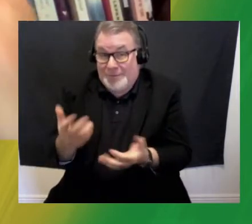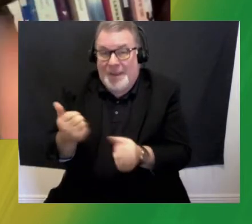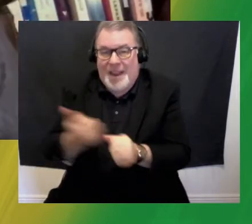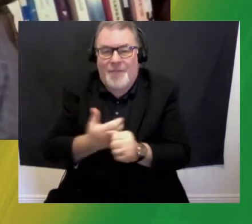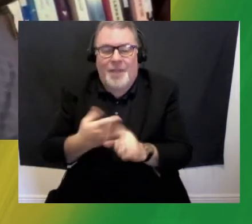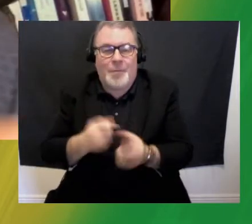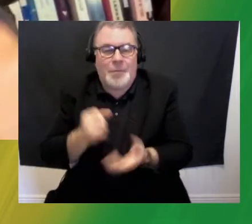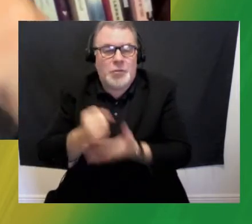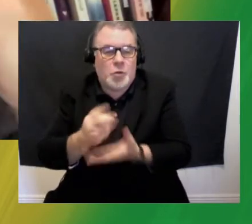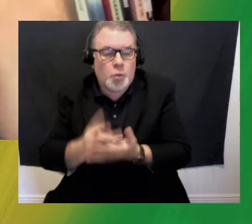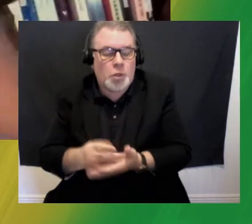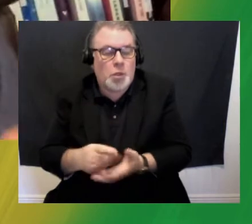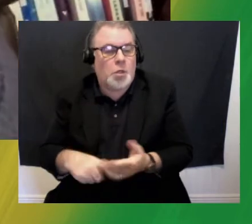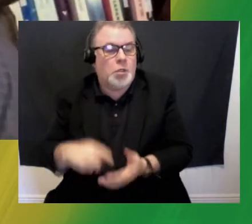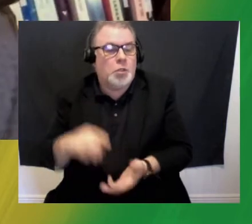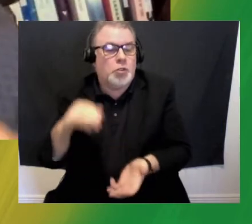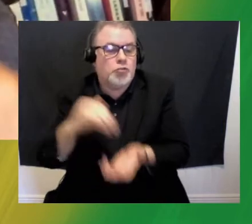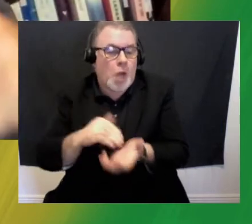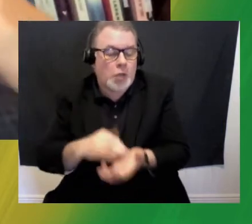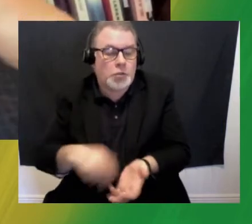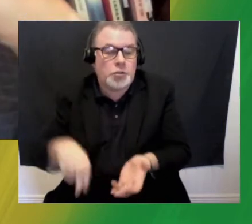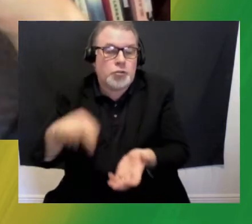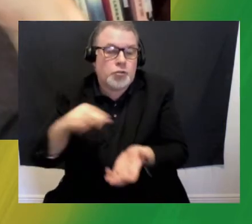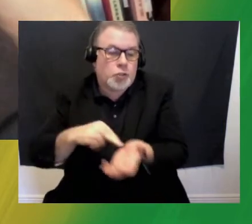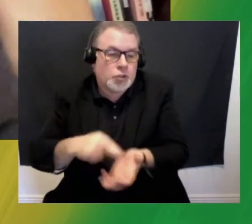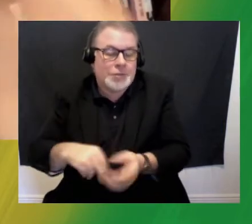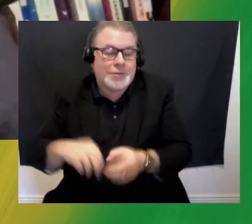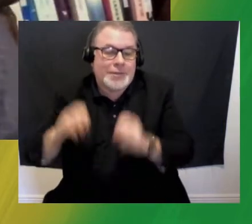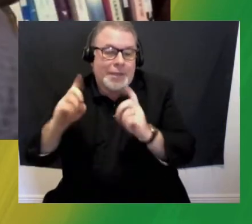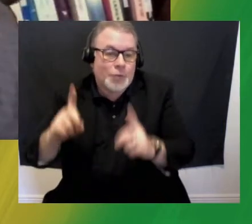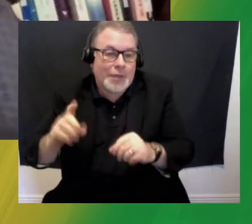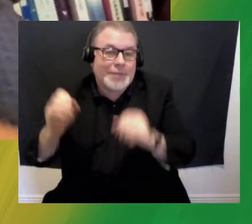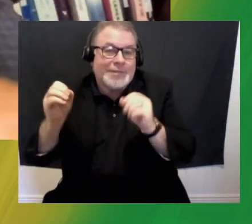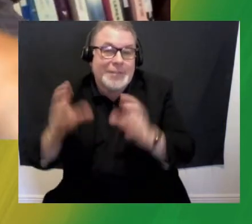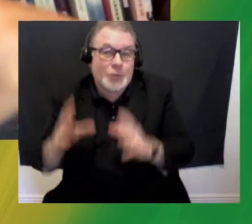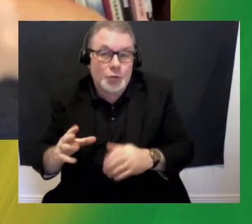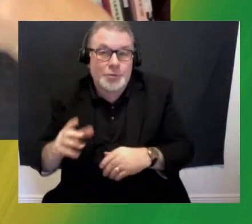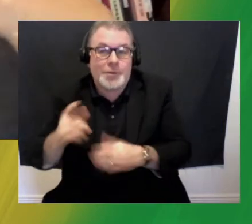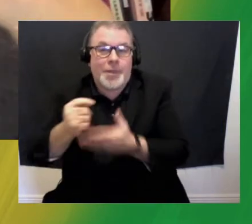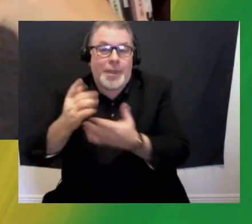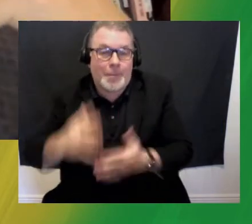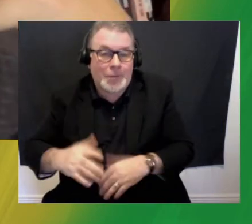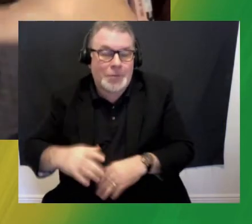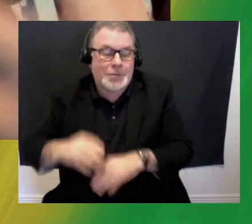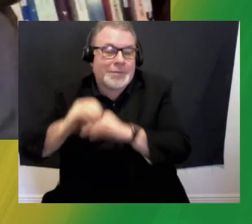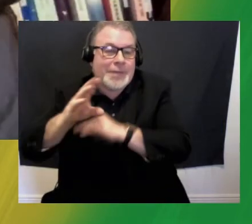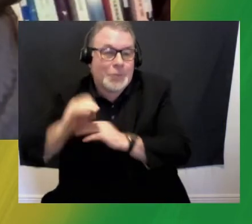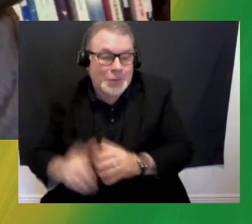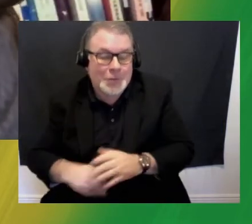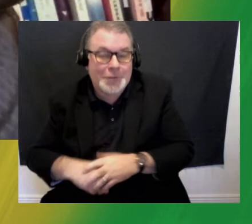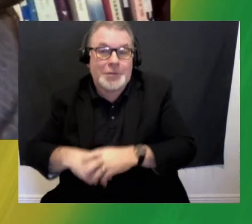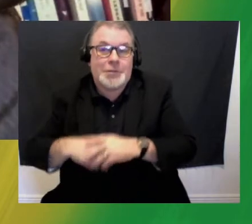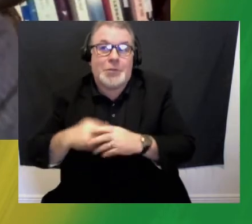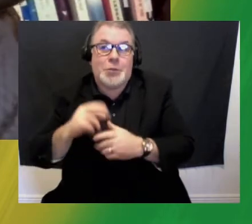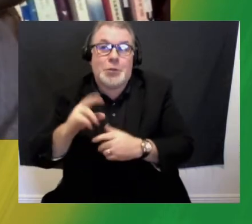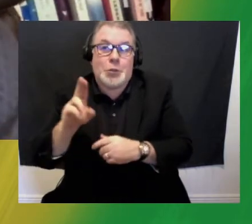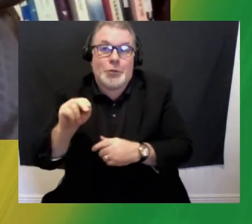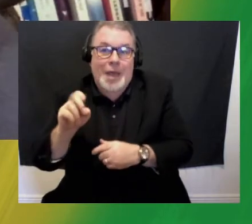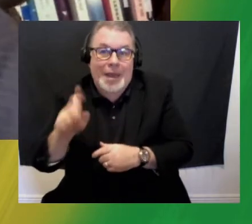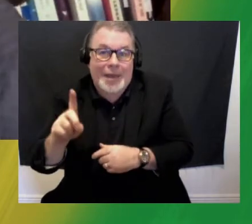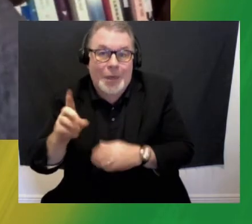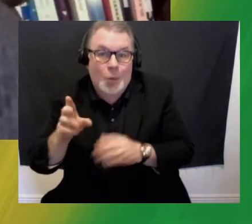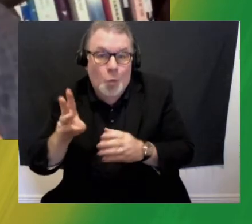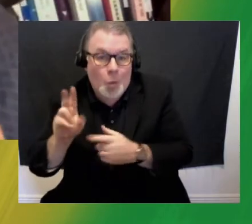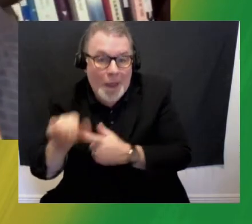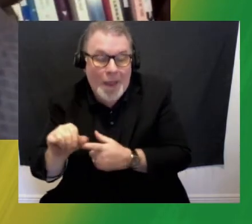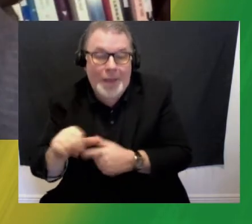workers to doctors and nurses to educators and teachers to therapists and counselors to, you know, United Way, nonprofit